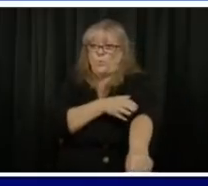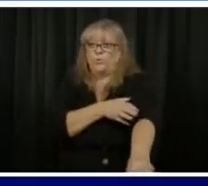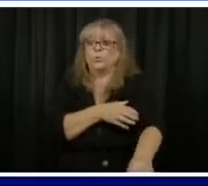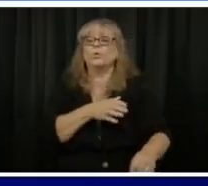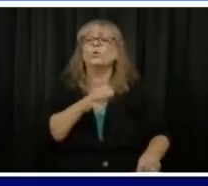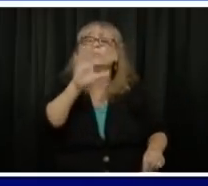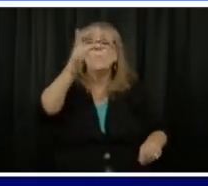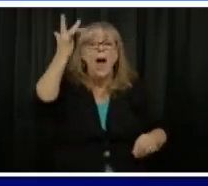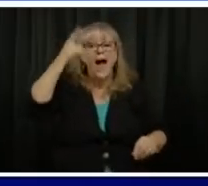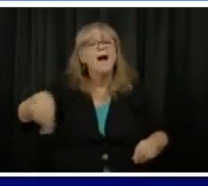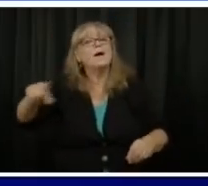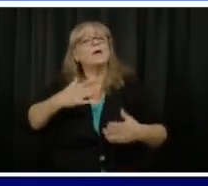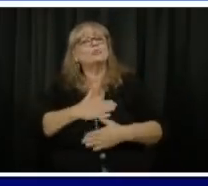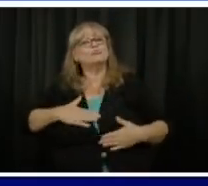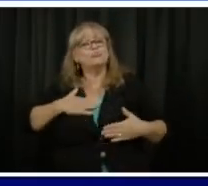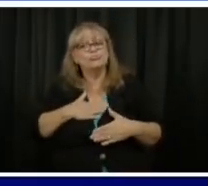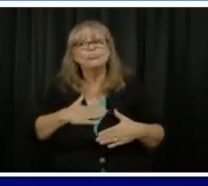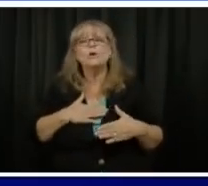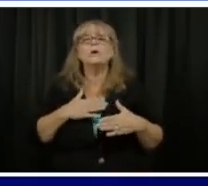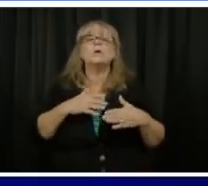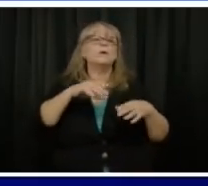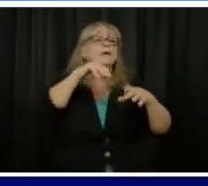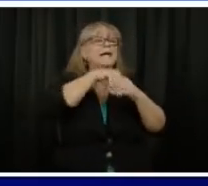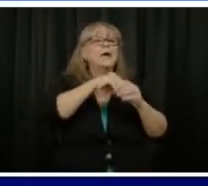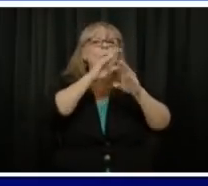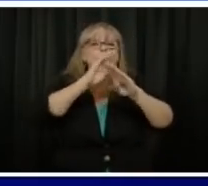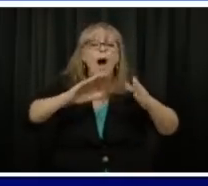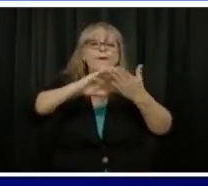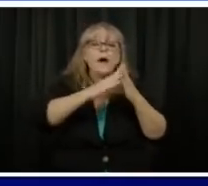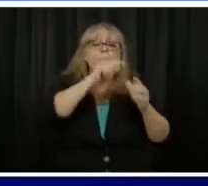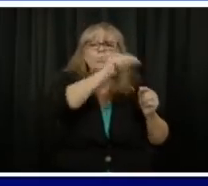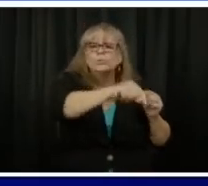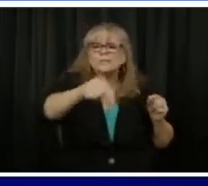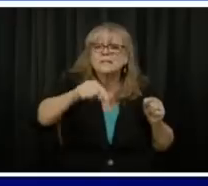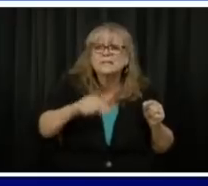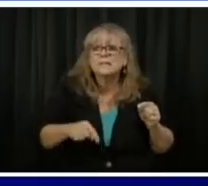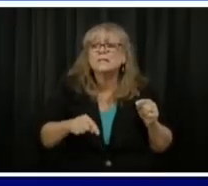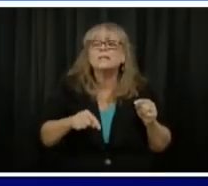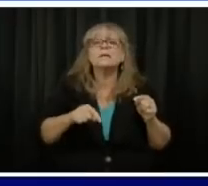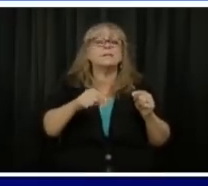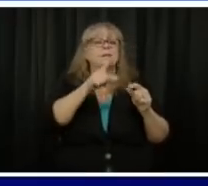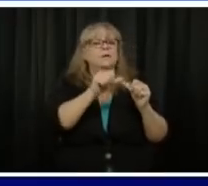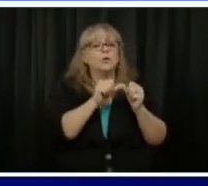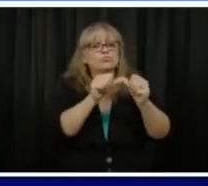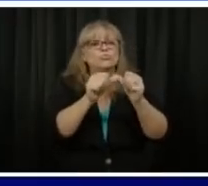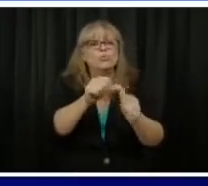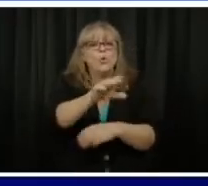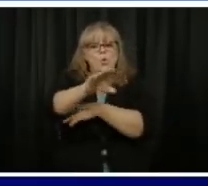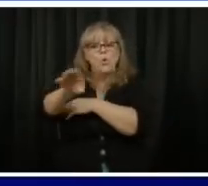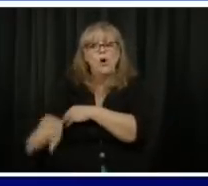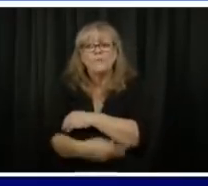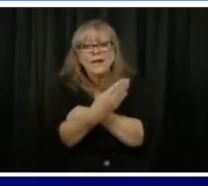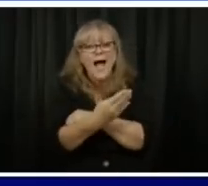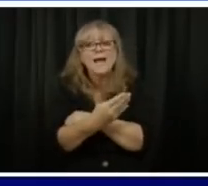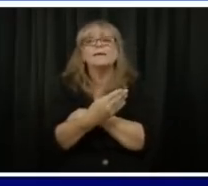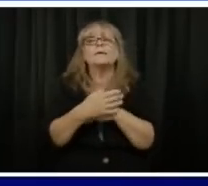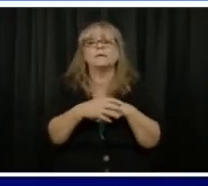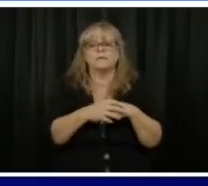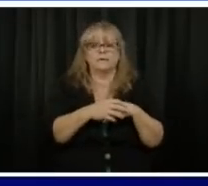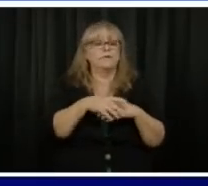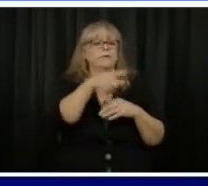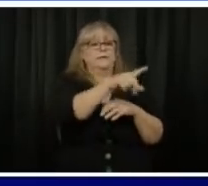a downtown that doesn't run all night absolutely should have the flexibility to continue being closed at 2 or at midnight